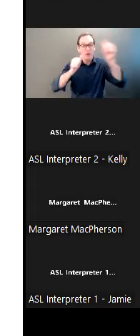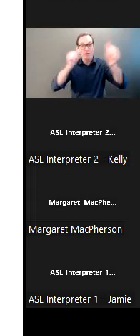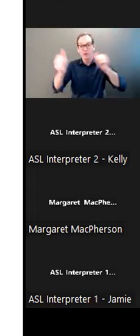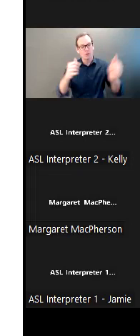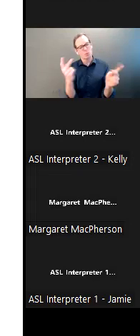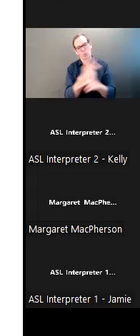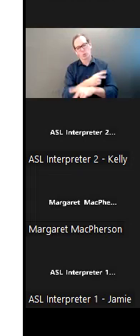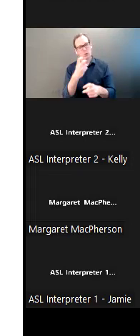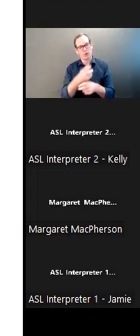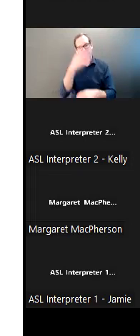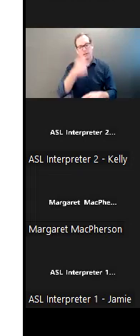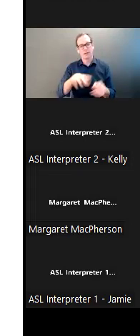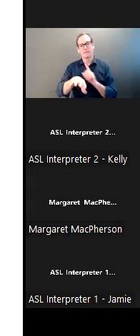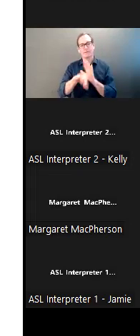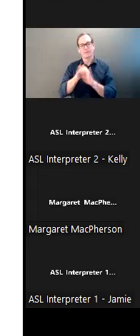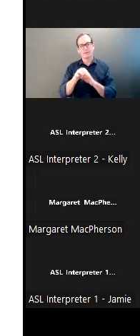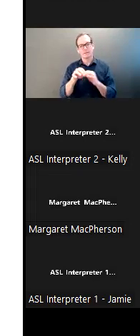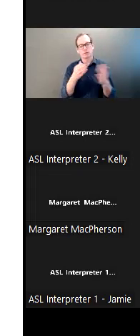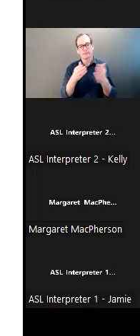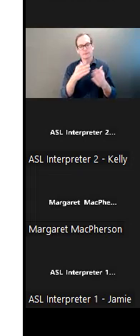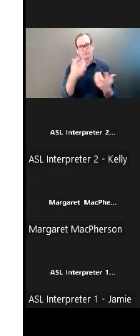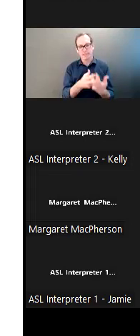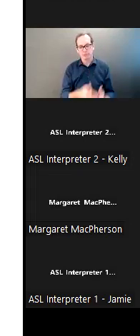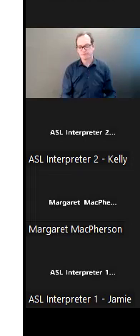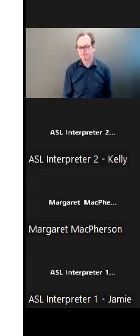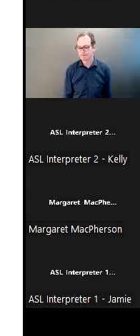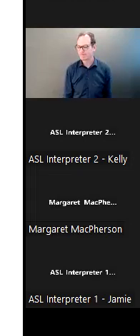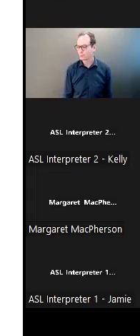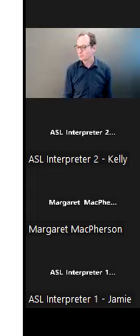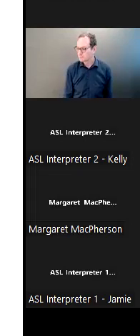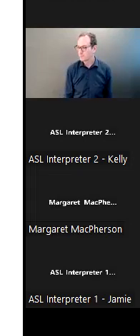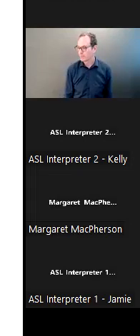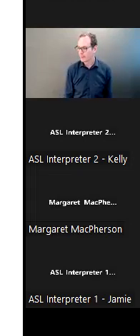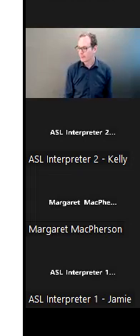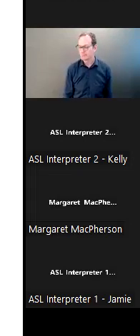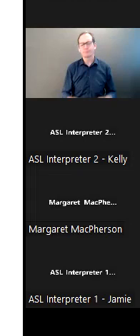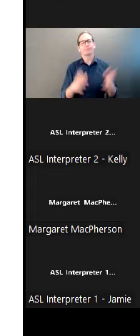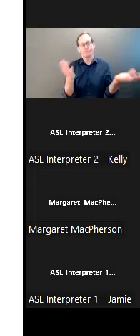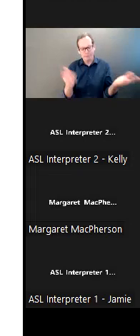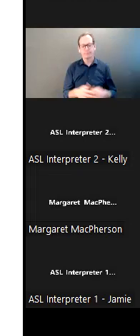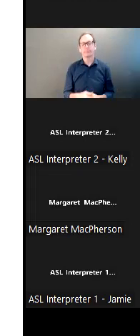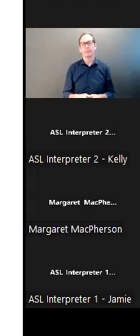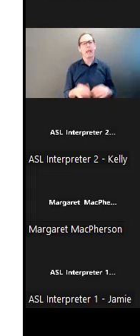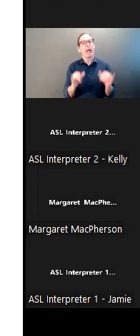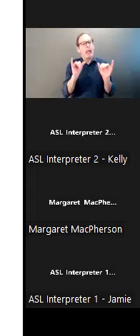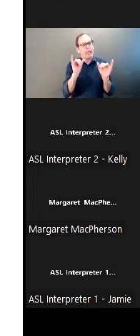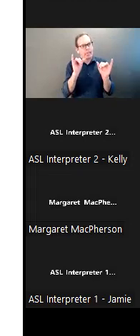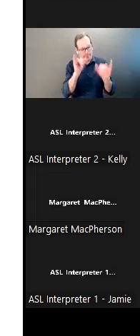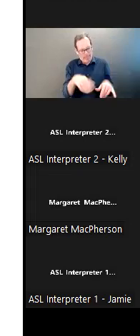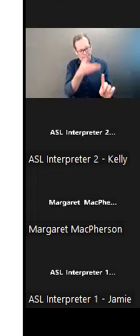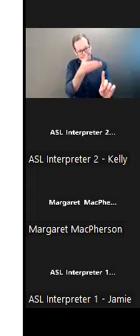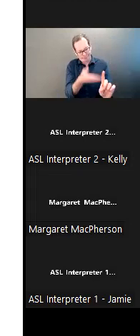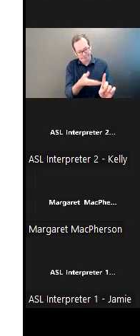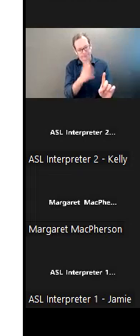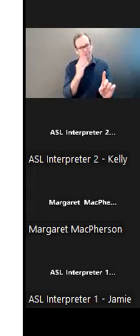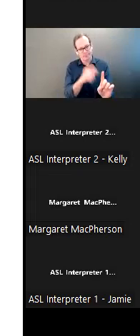quite problematic ways that also need to be understood. And then we start to look at different groups experiencing, both